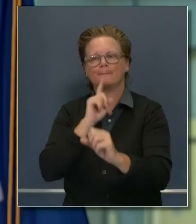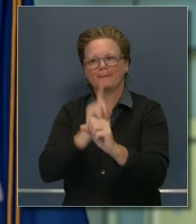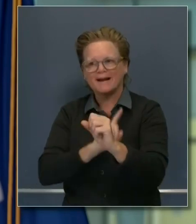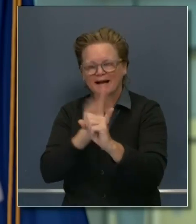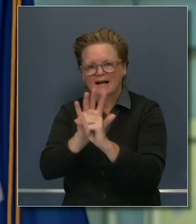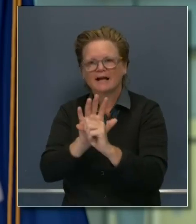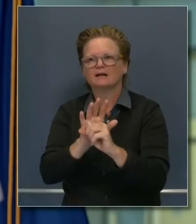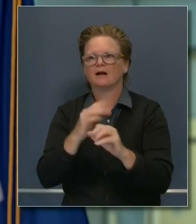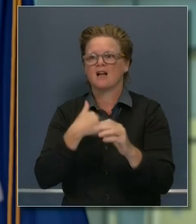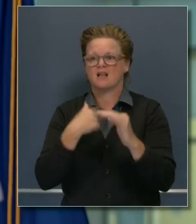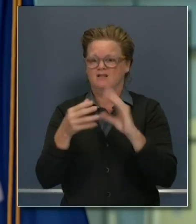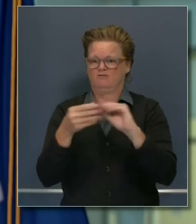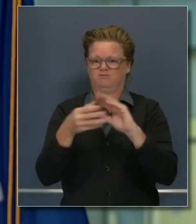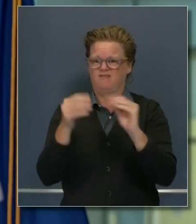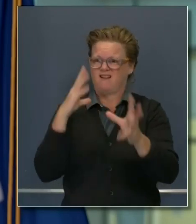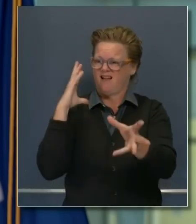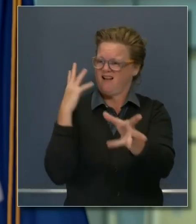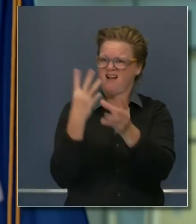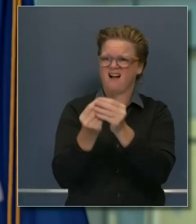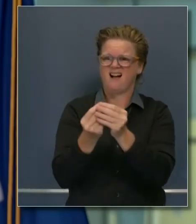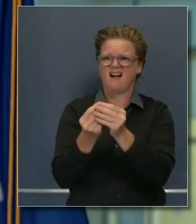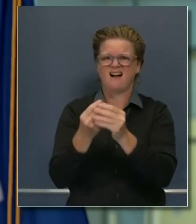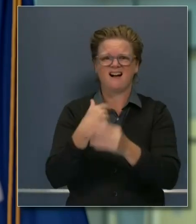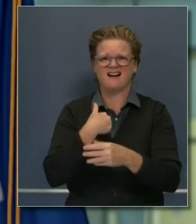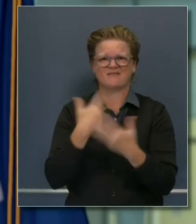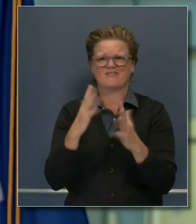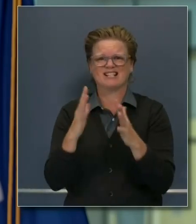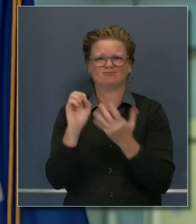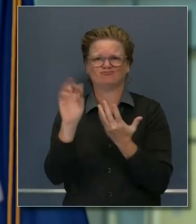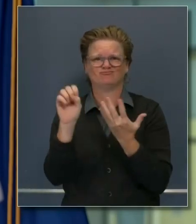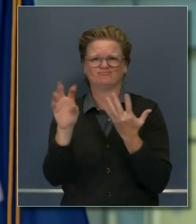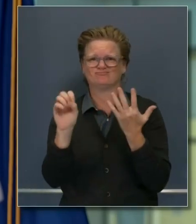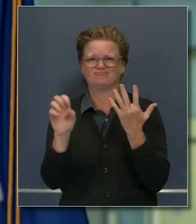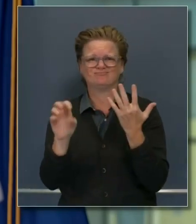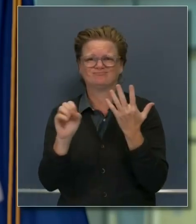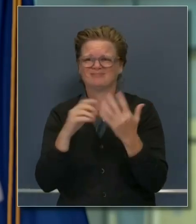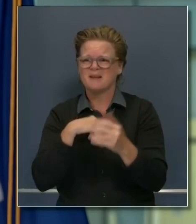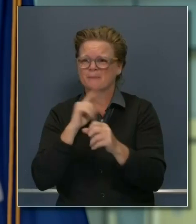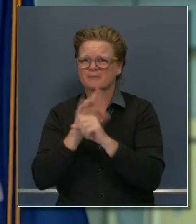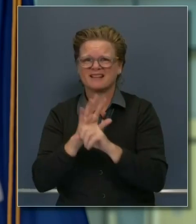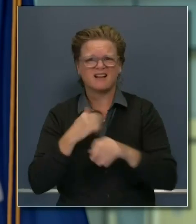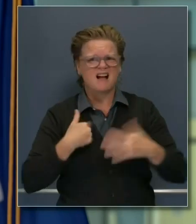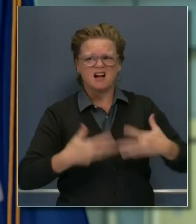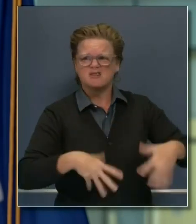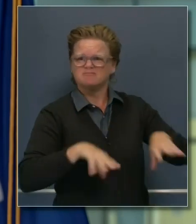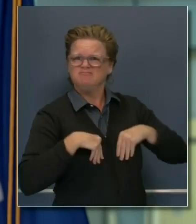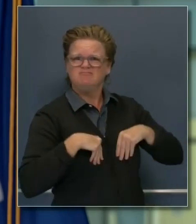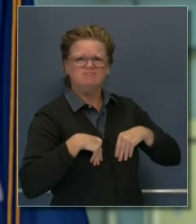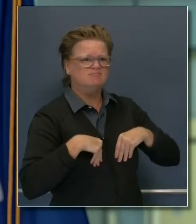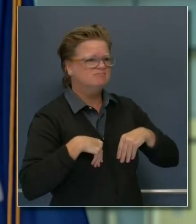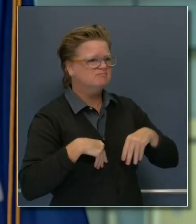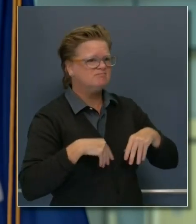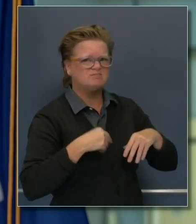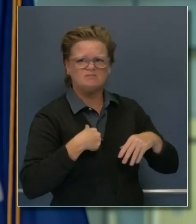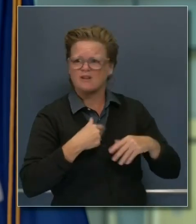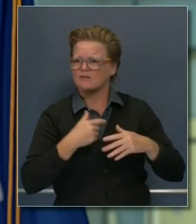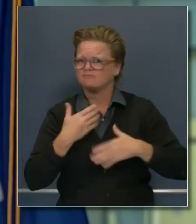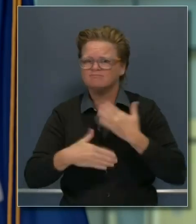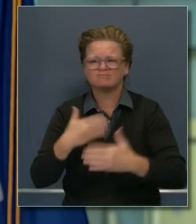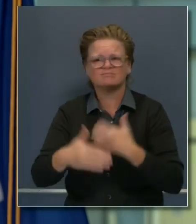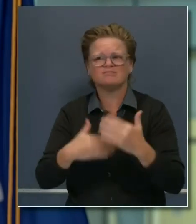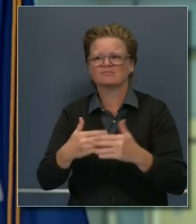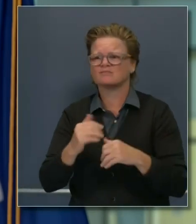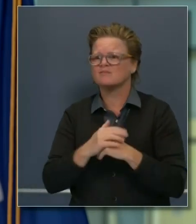EDD response letter, and we are committed to work in a collaborative spirit, oversight, California legislature. We had